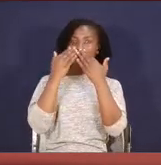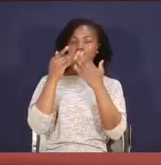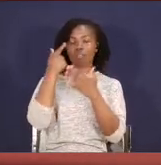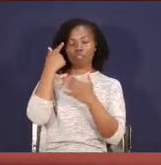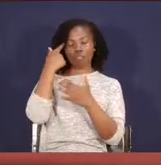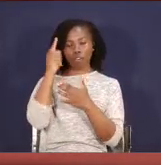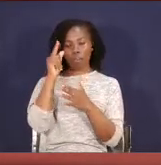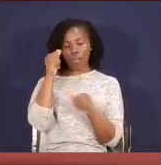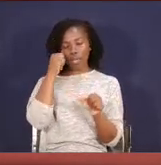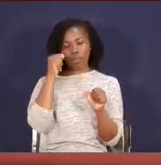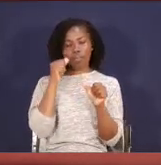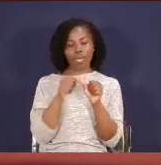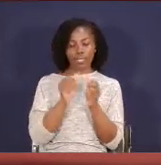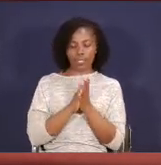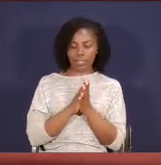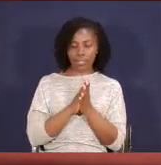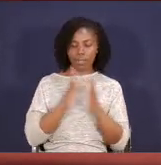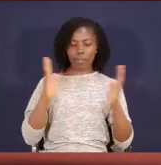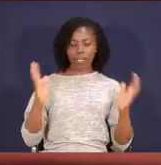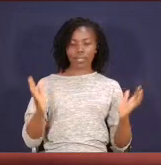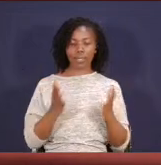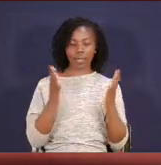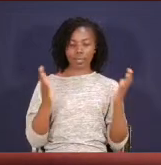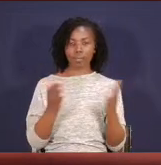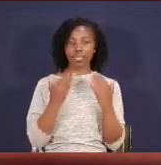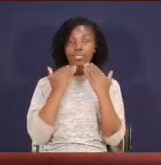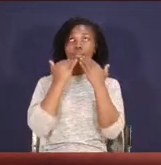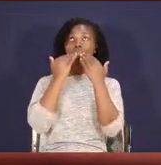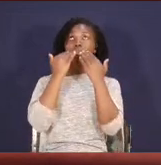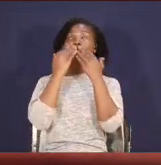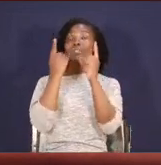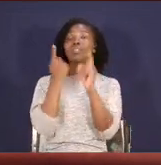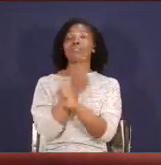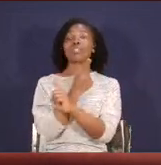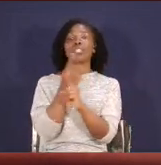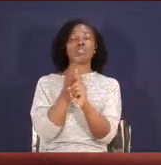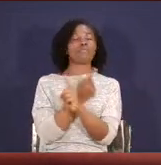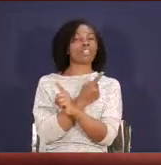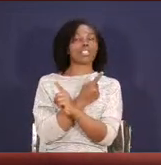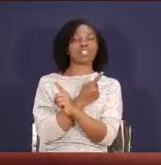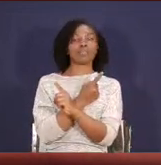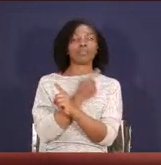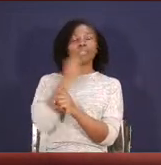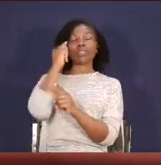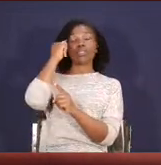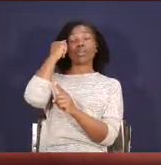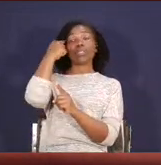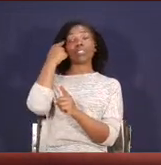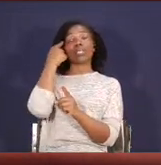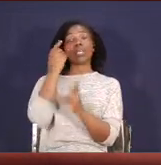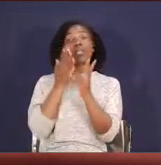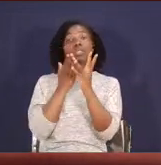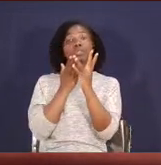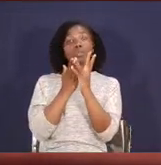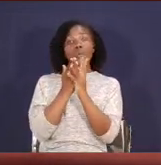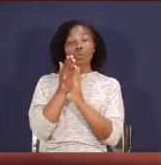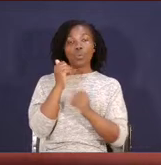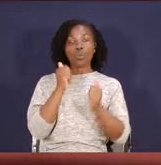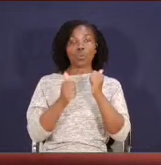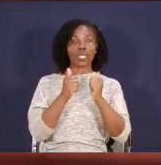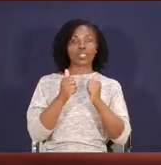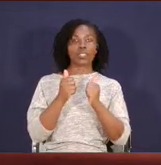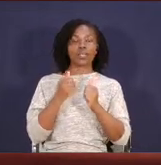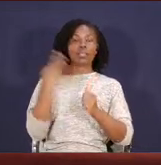prompting. Thank you for the encouragement. And thank you for the different dimensions by which this message has come across to